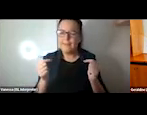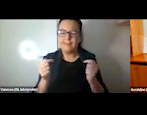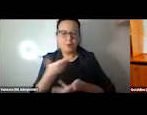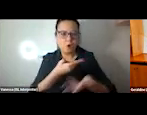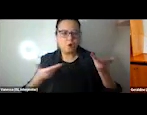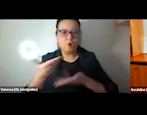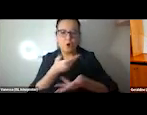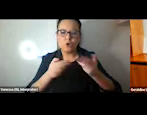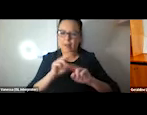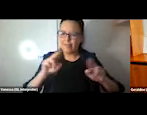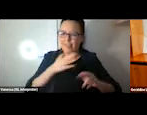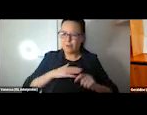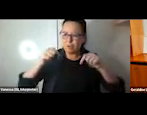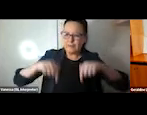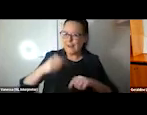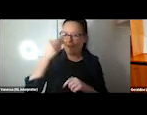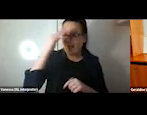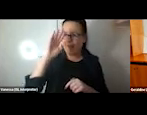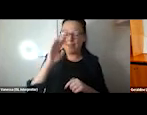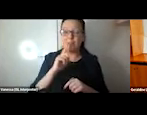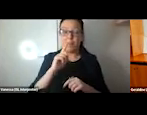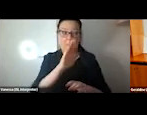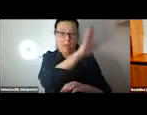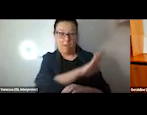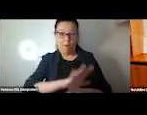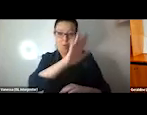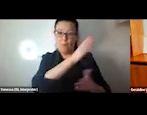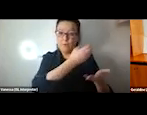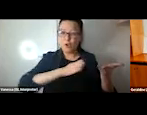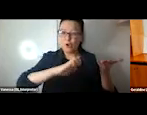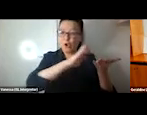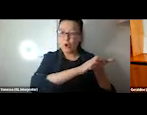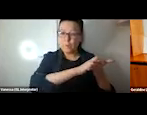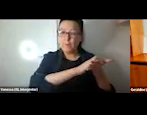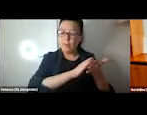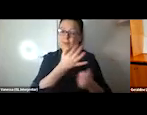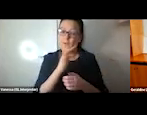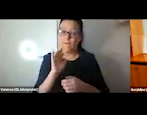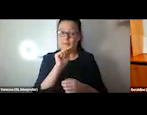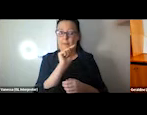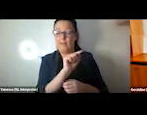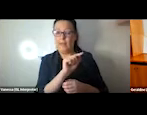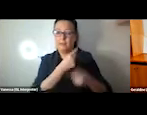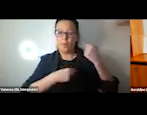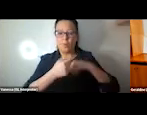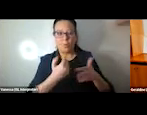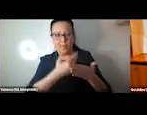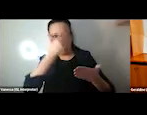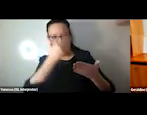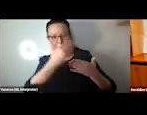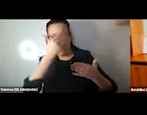but right across Europe. And it's from that we're learning from the best